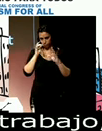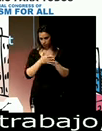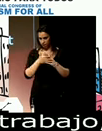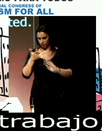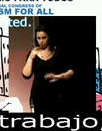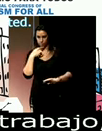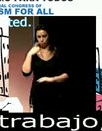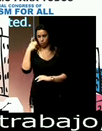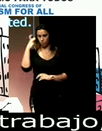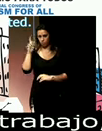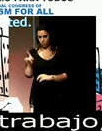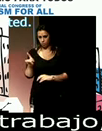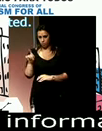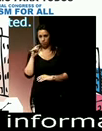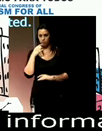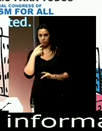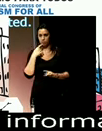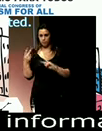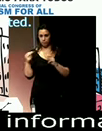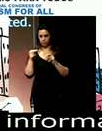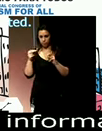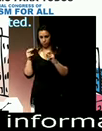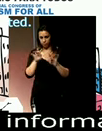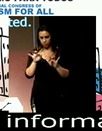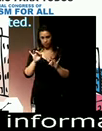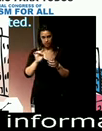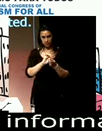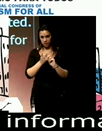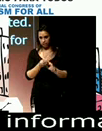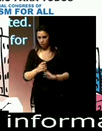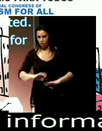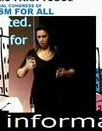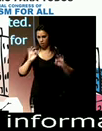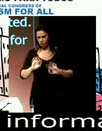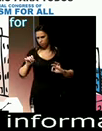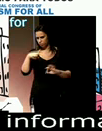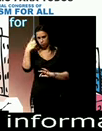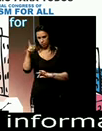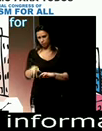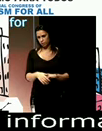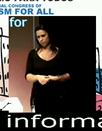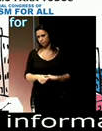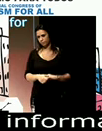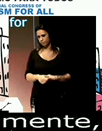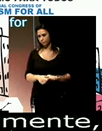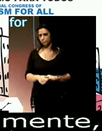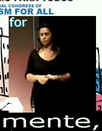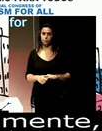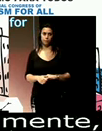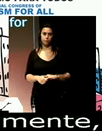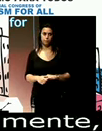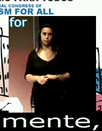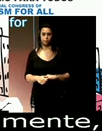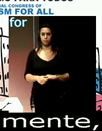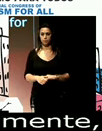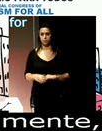a transcription or processing, which usually are a source of mistake.